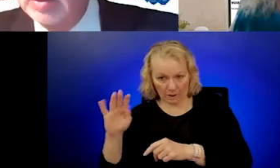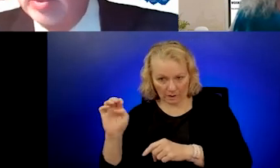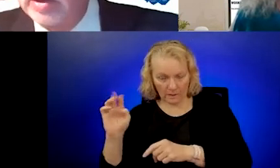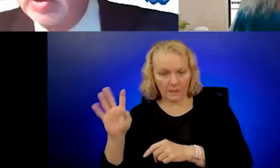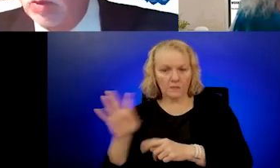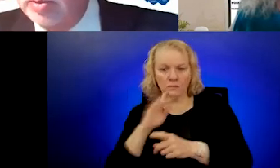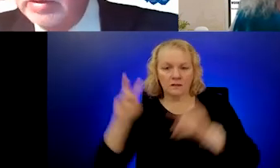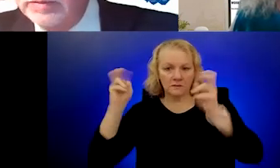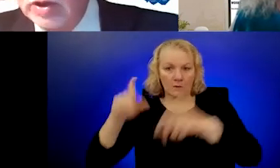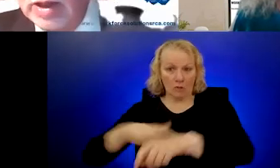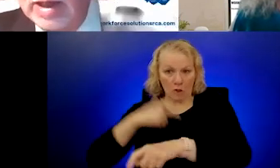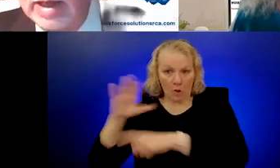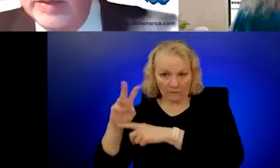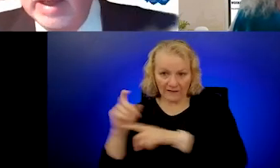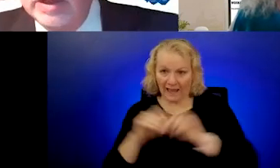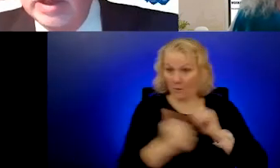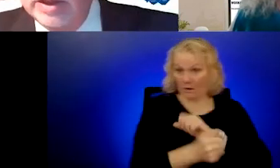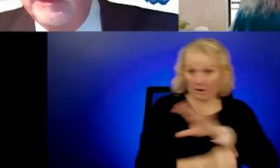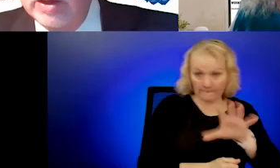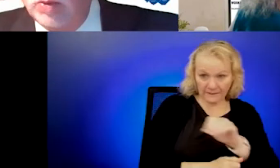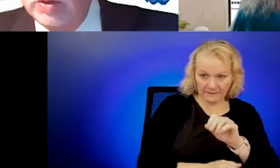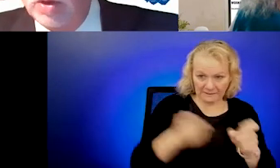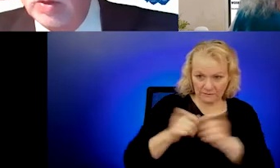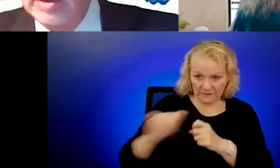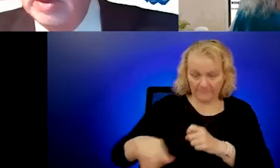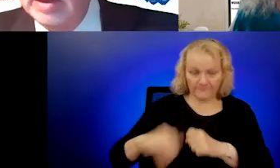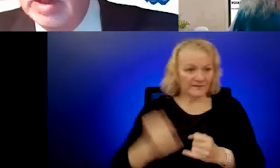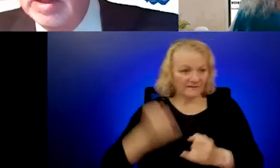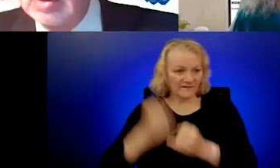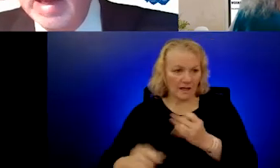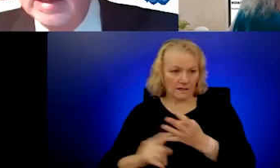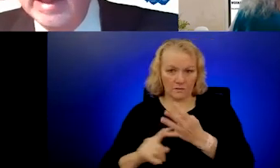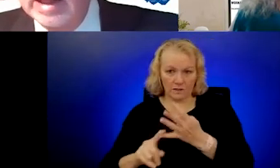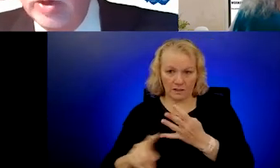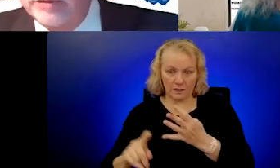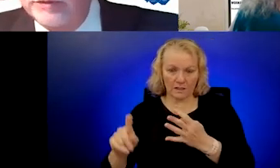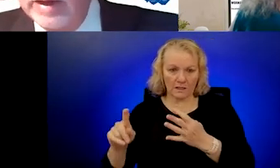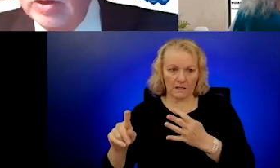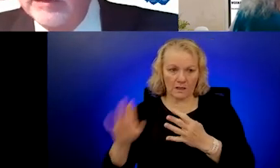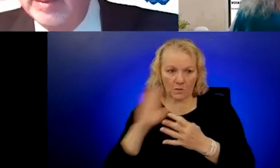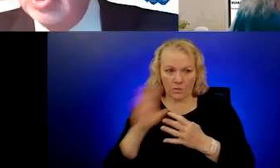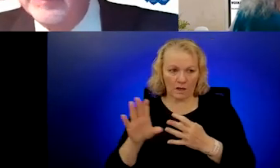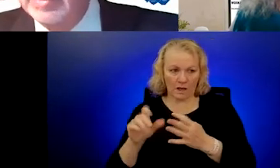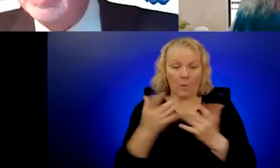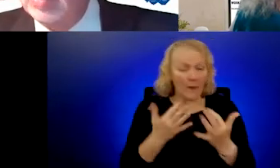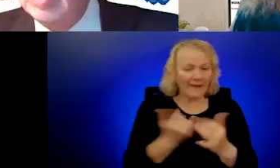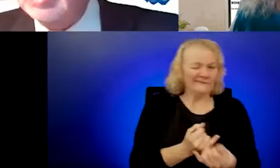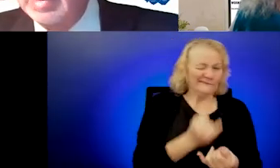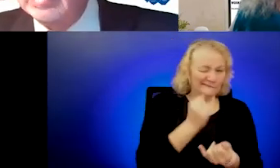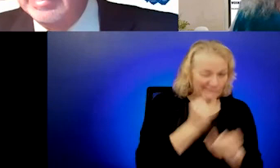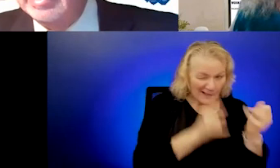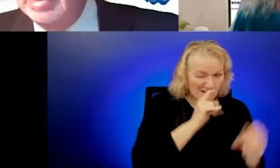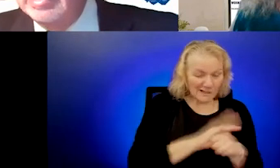deal with it as employers in the workplace. And then the final week, we're going to be spotlighting, I'm waiting for a final confirmation on this, but we're